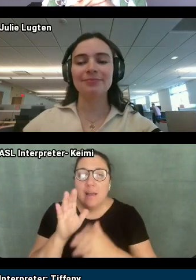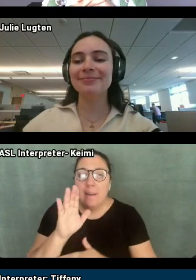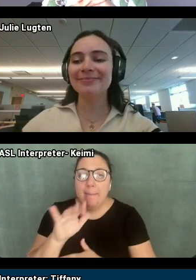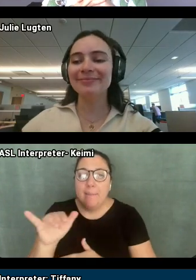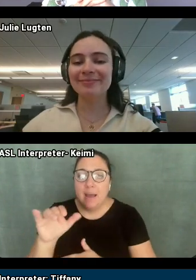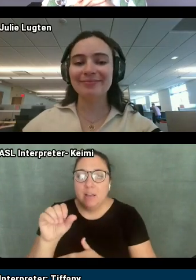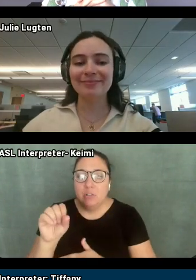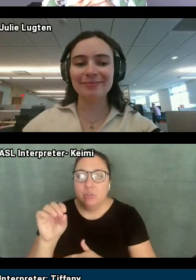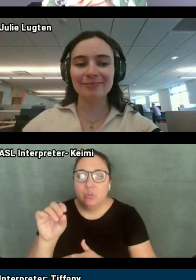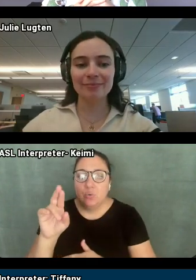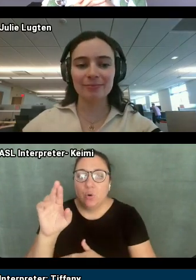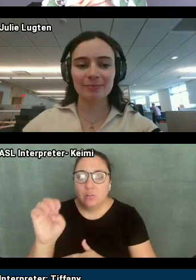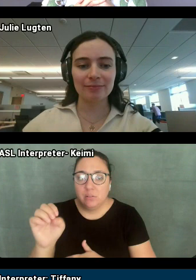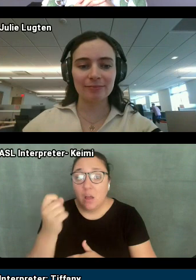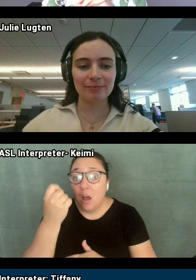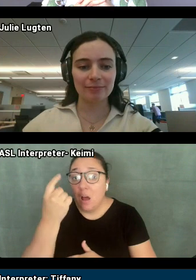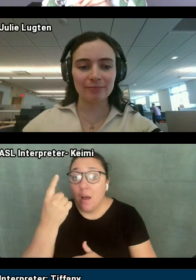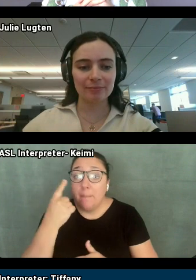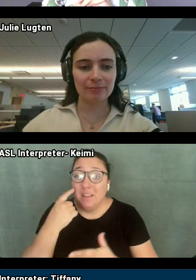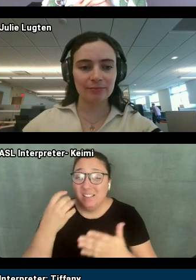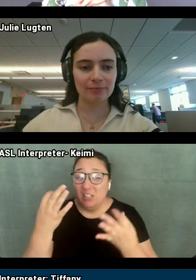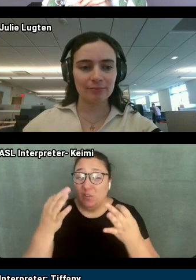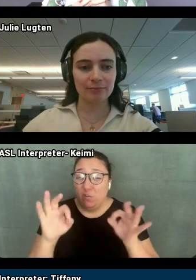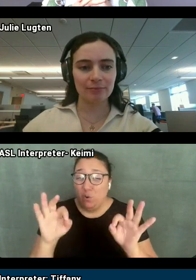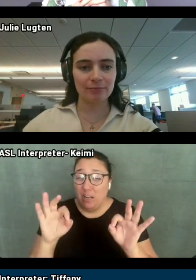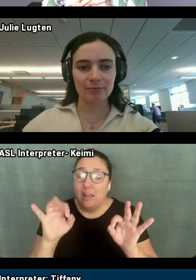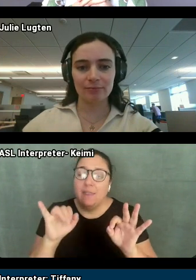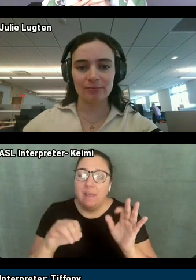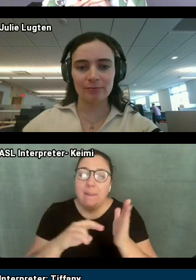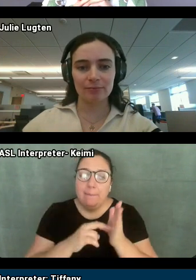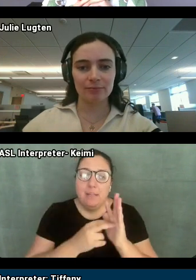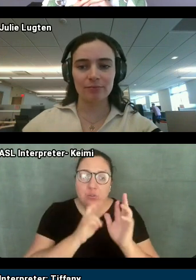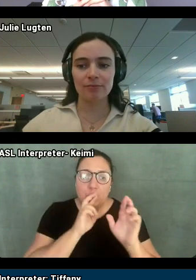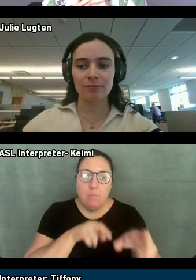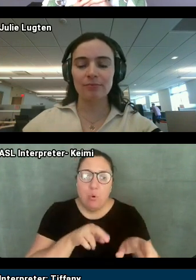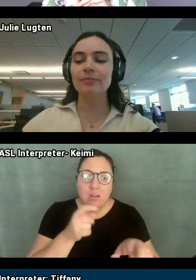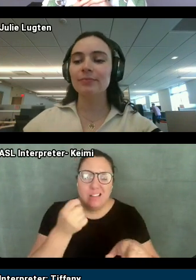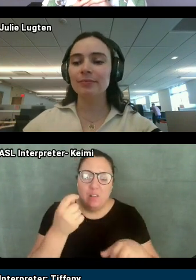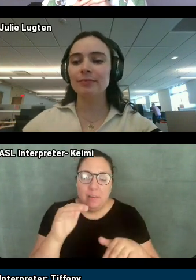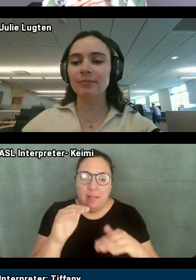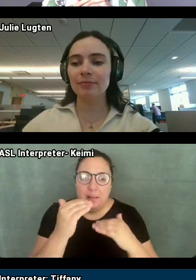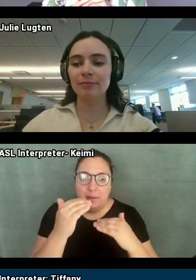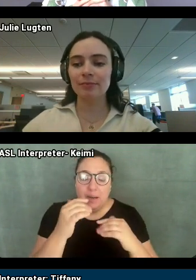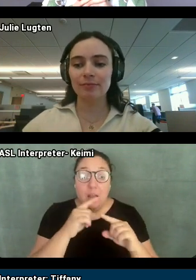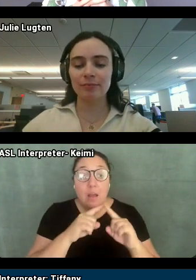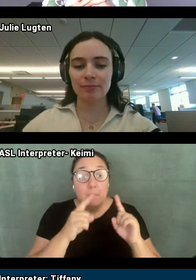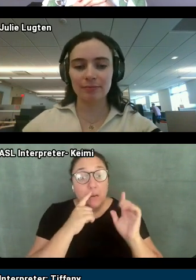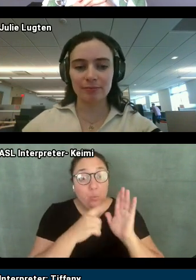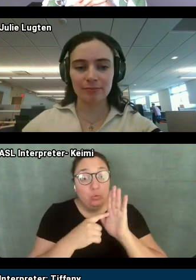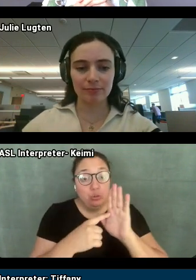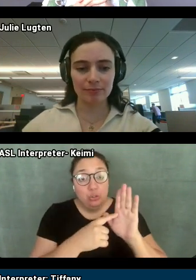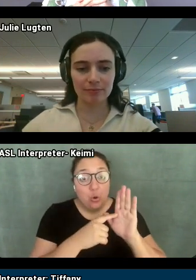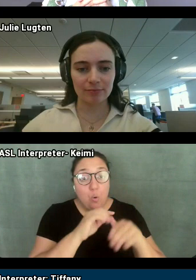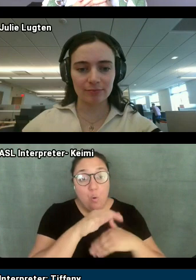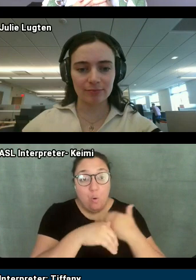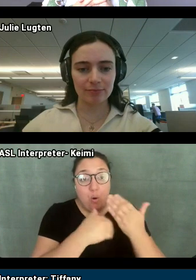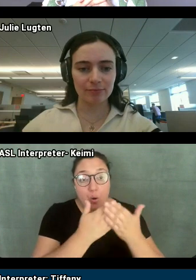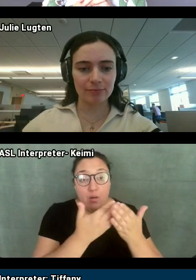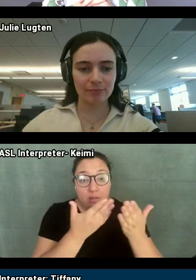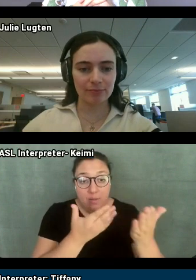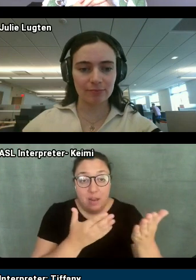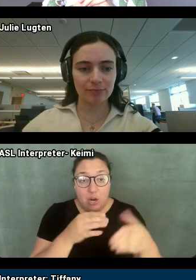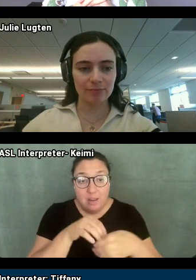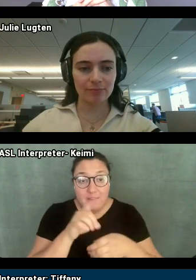report choices are a little bit limited, but this report shows all the contacts in the database. But if we pop into the card, we can filter